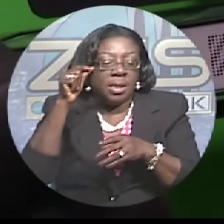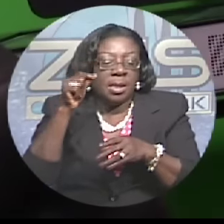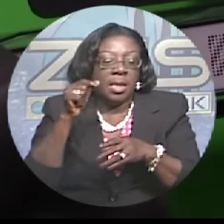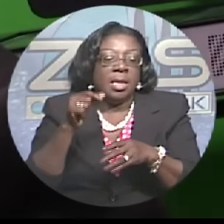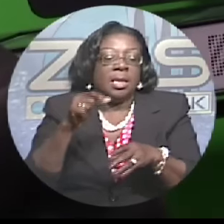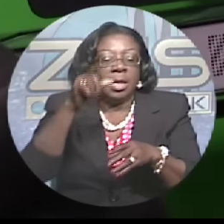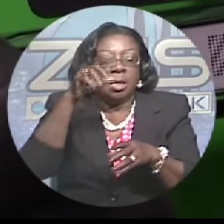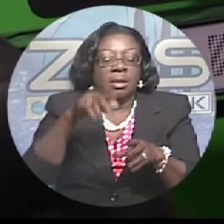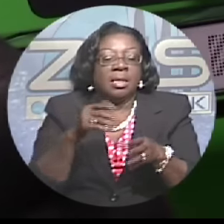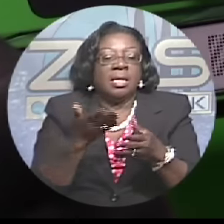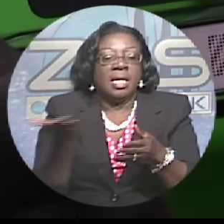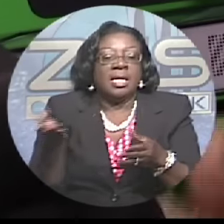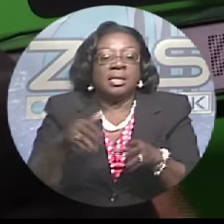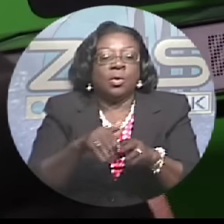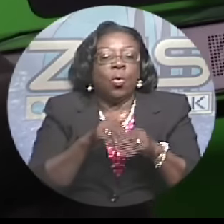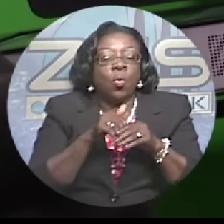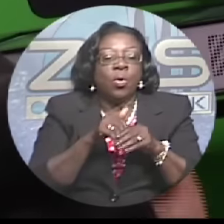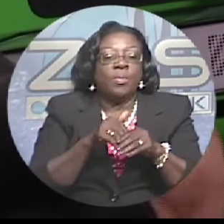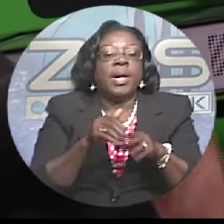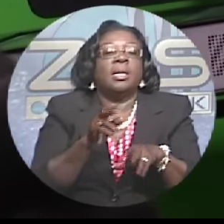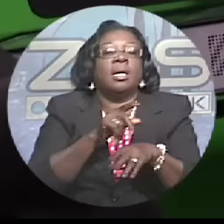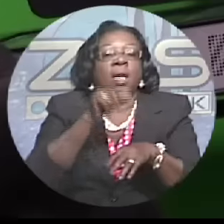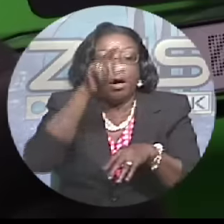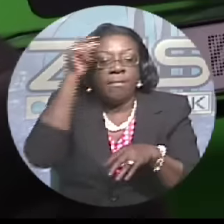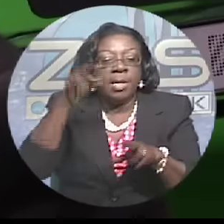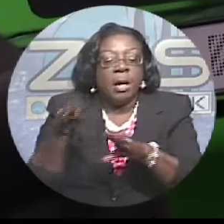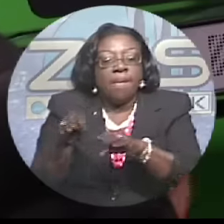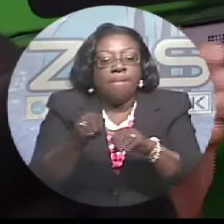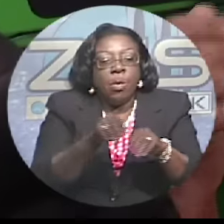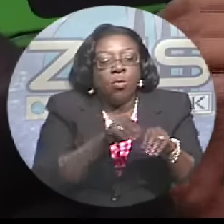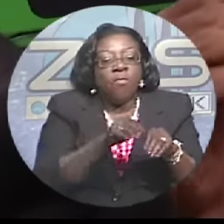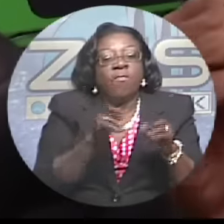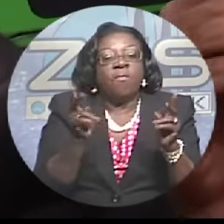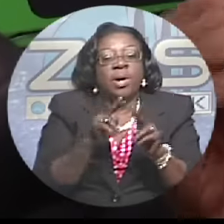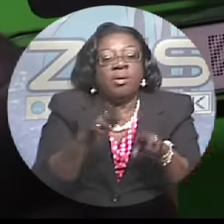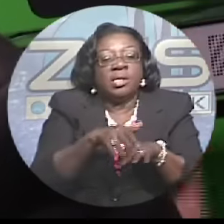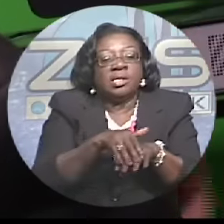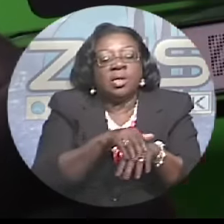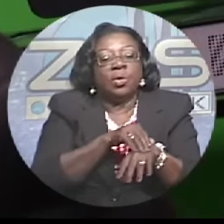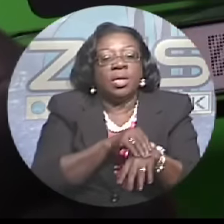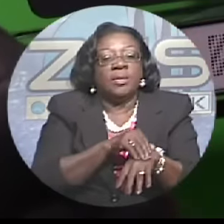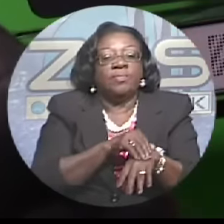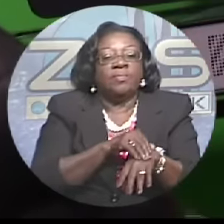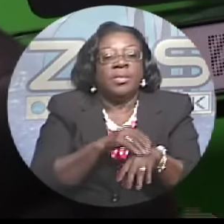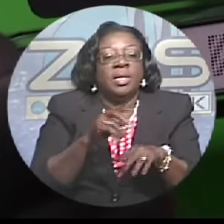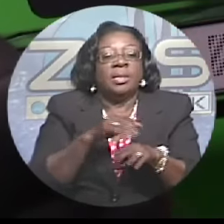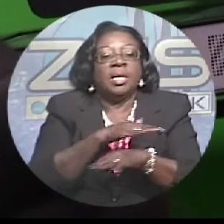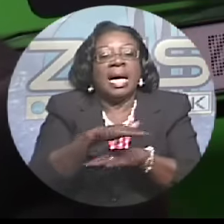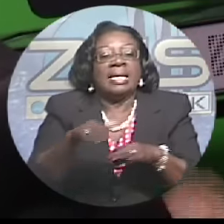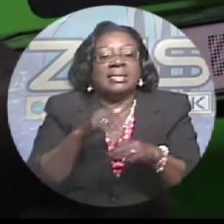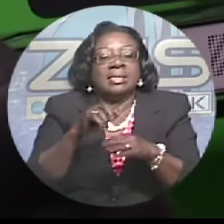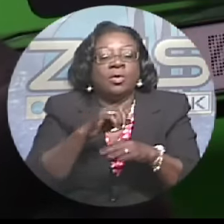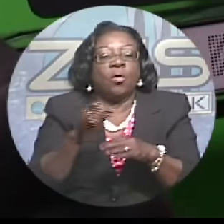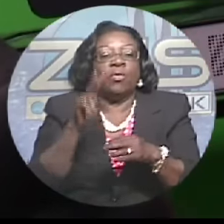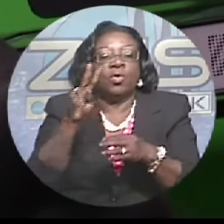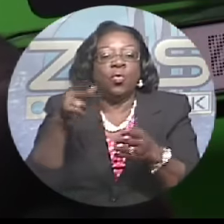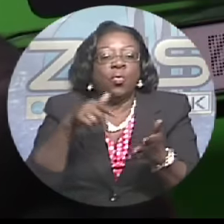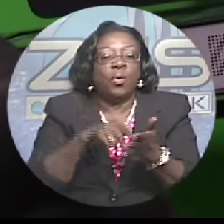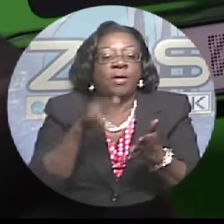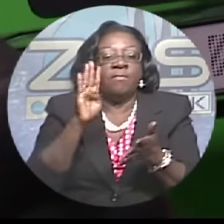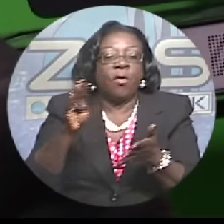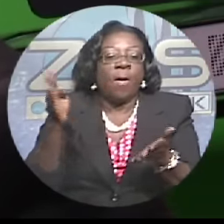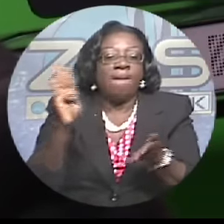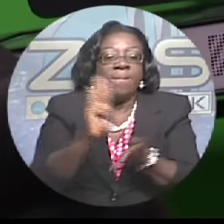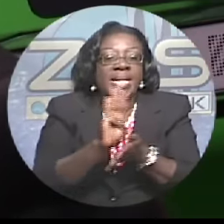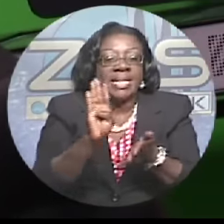move very slowly. And the asset is owed $2.4 billion. The bank is owed